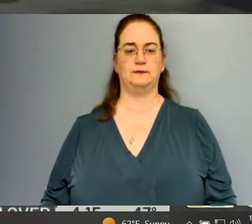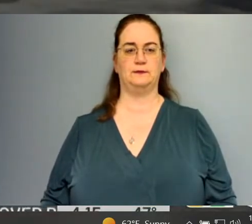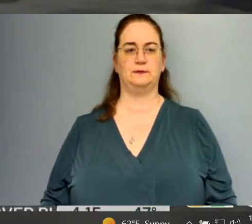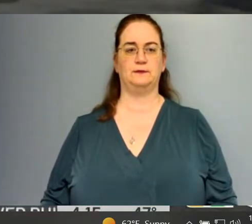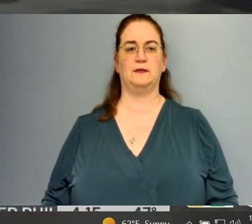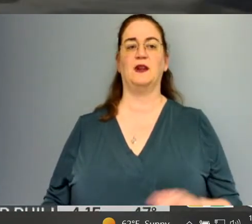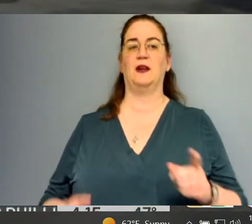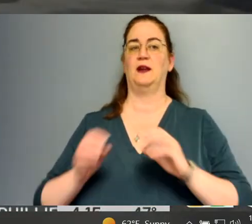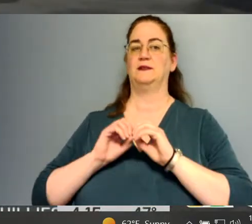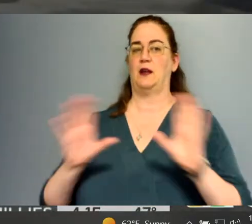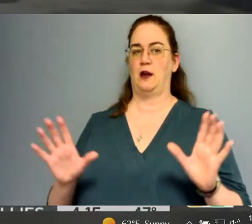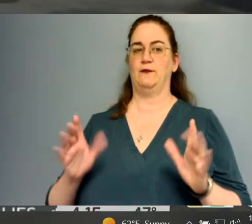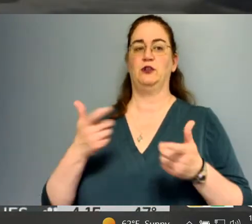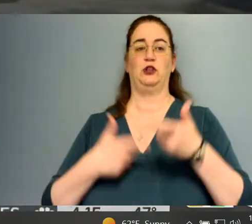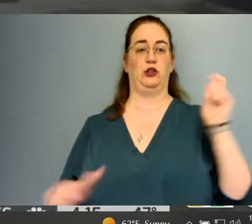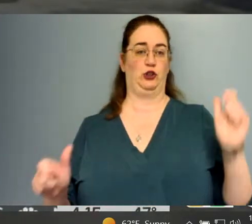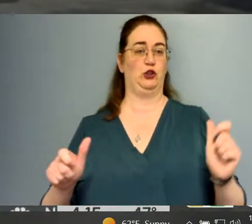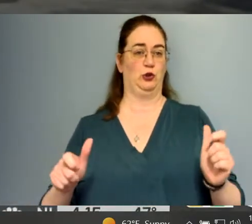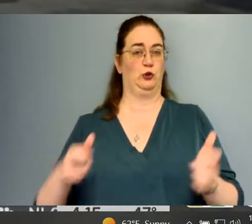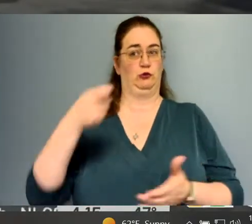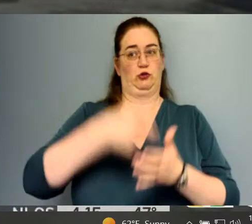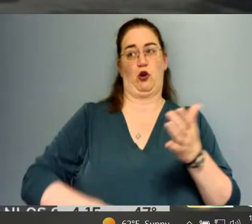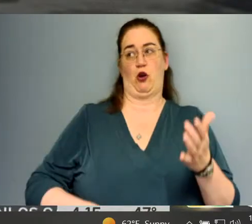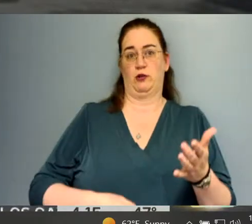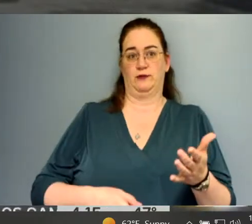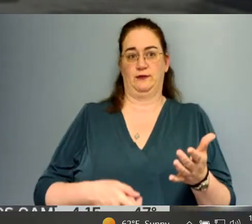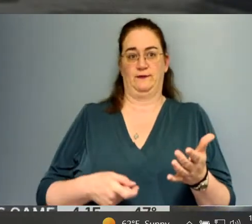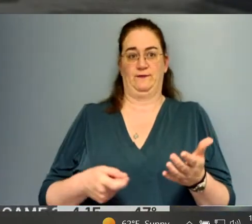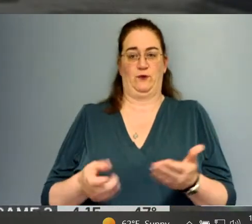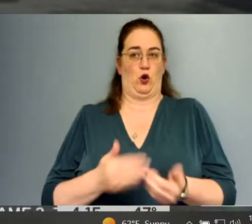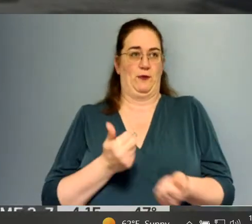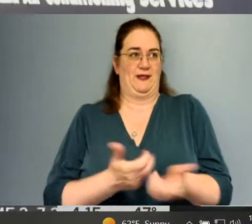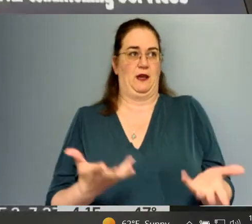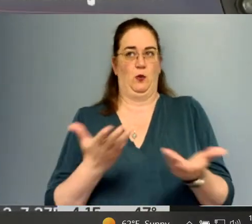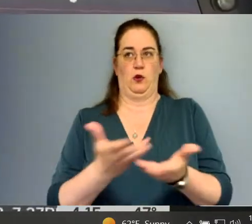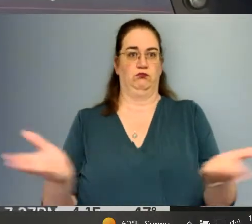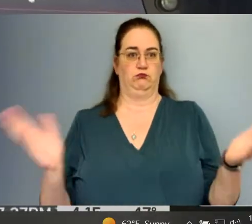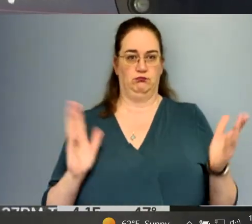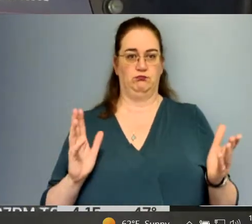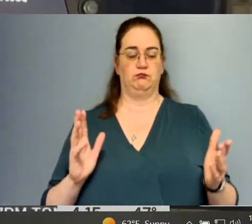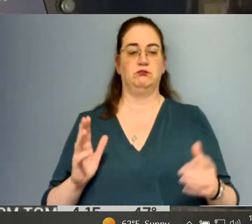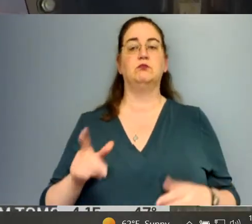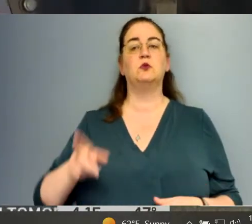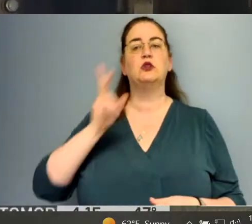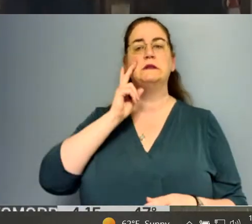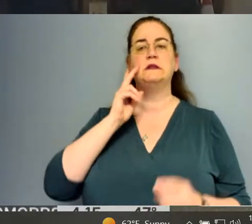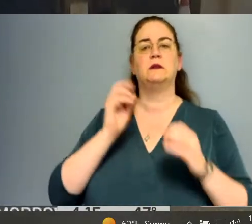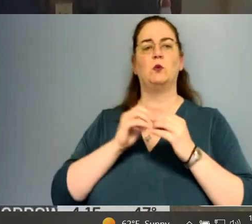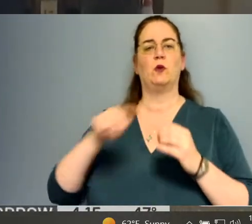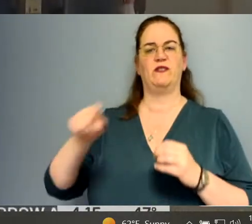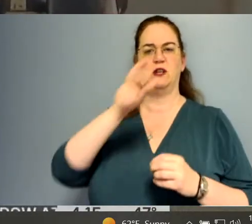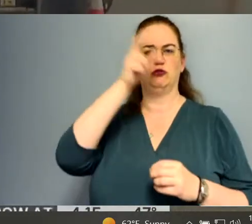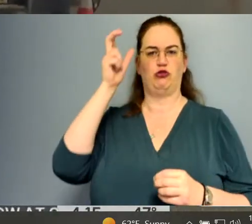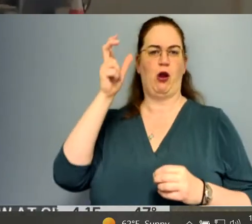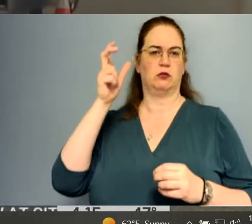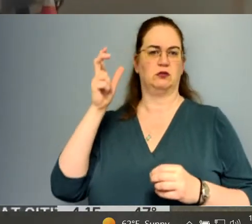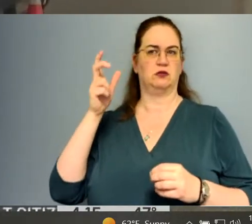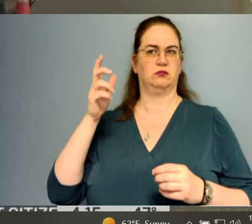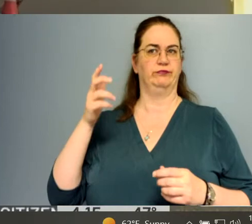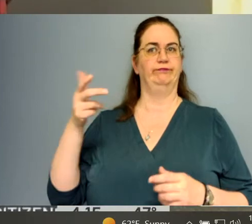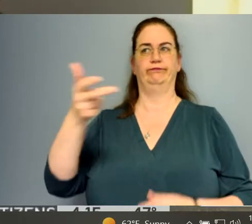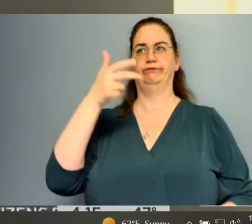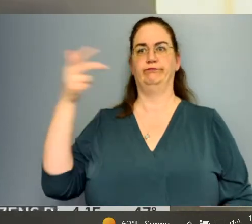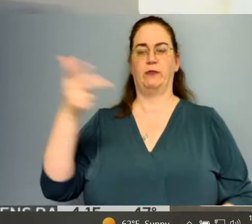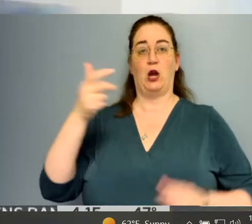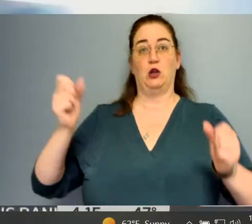It's obviously a huge expense for just about anybody out there. And you'll start seeing more of these trucks on the road as the weather